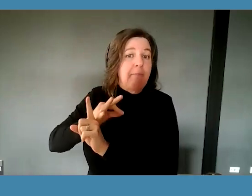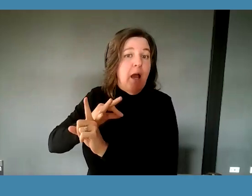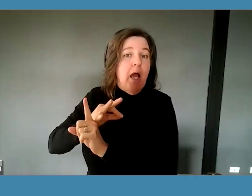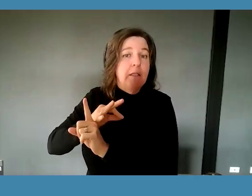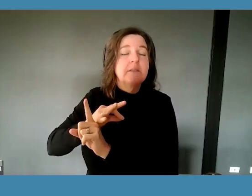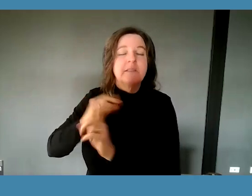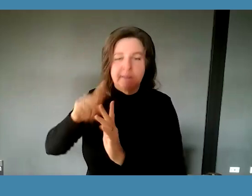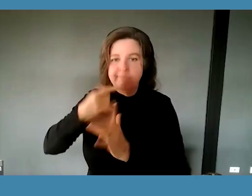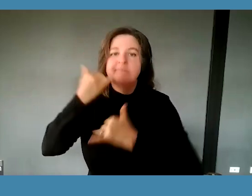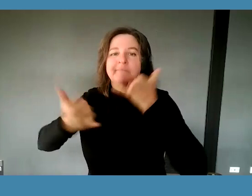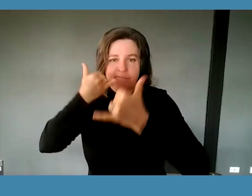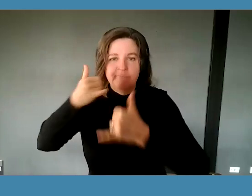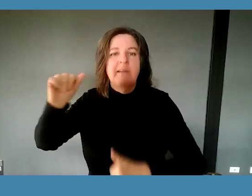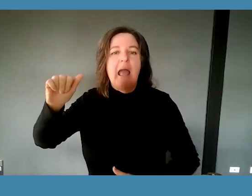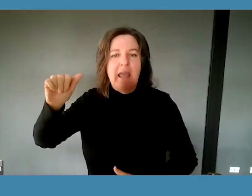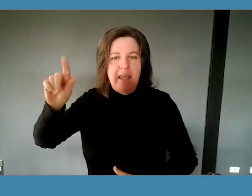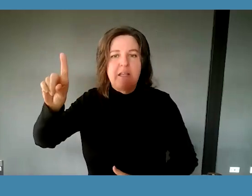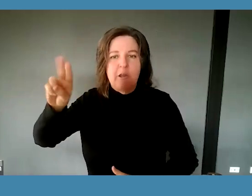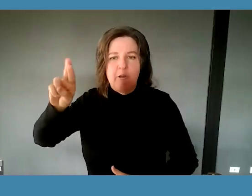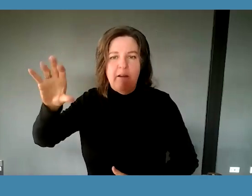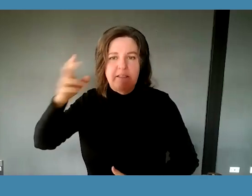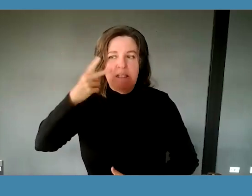you can get screened.